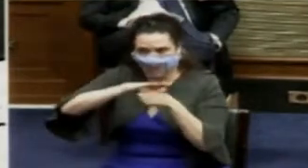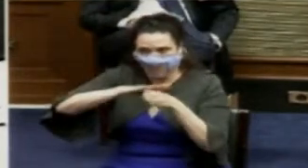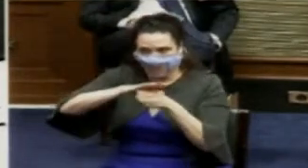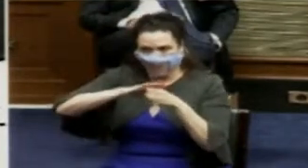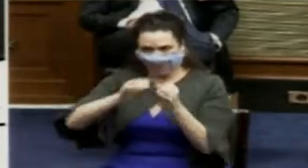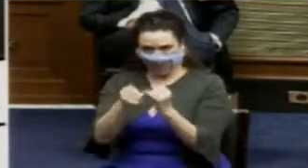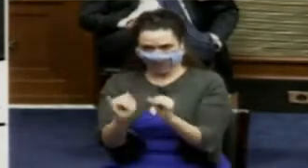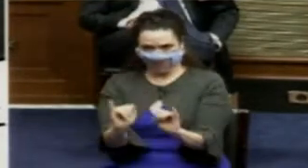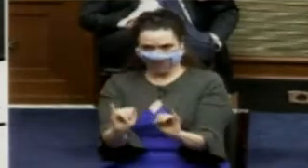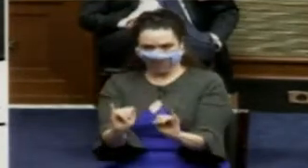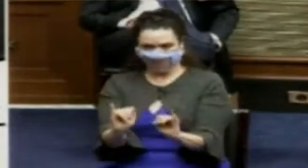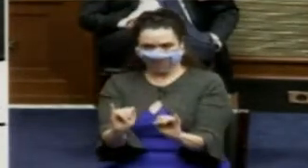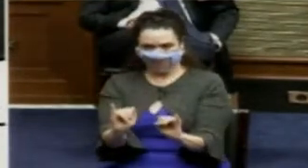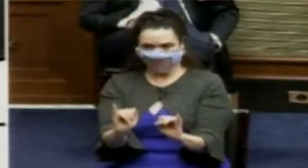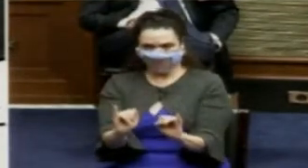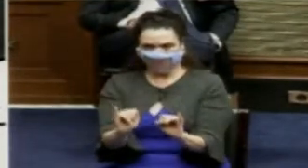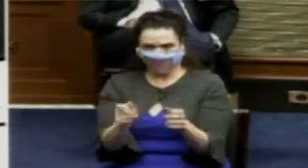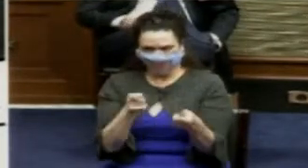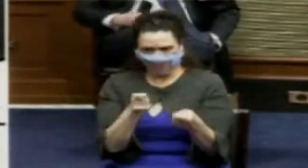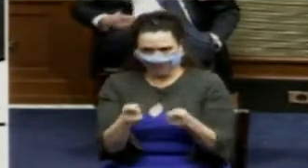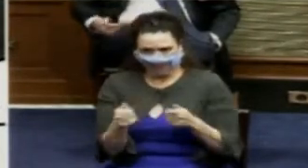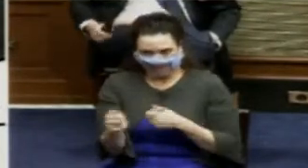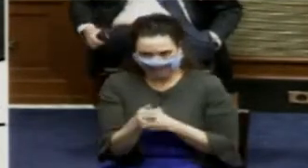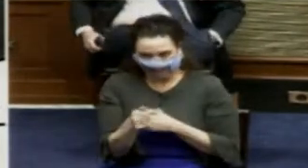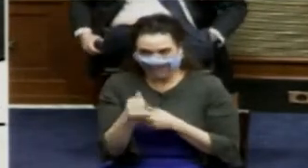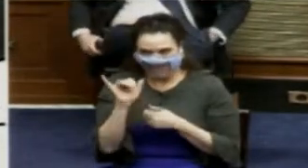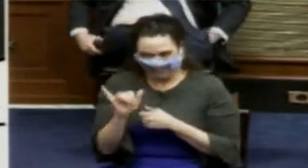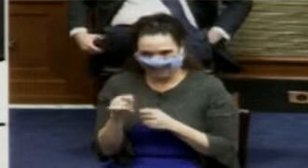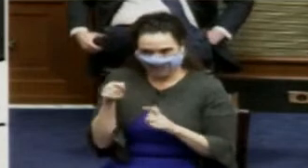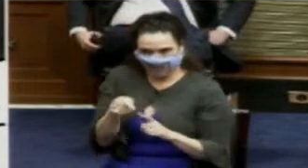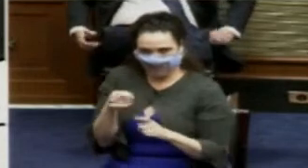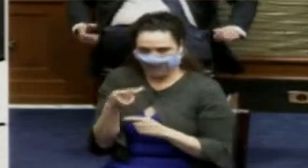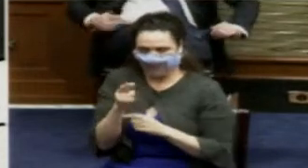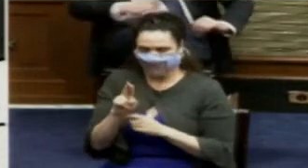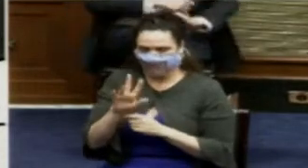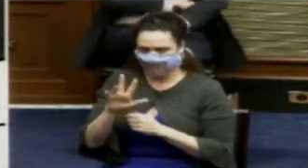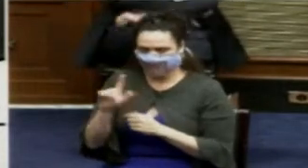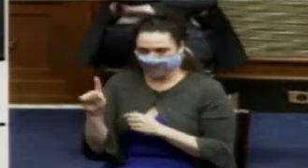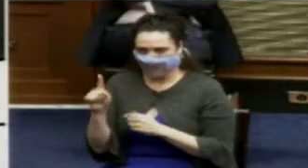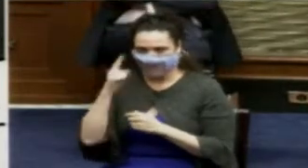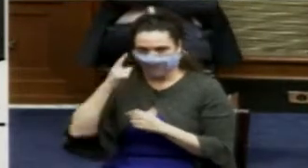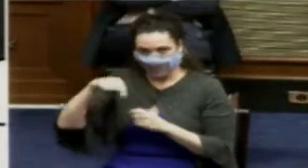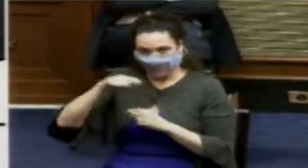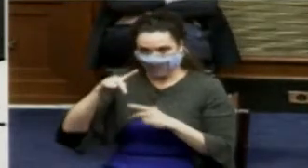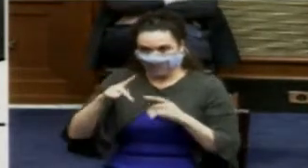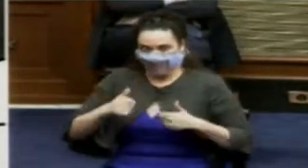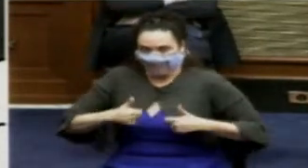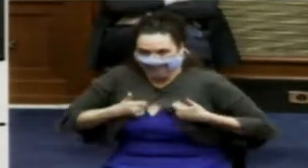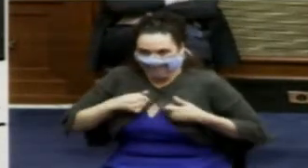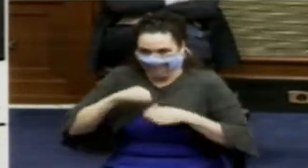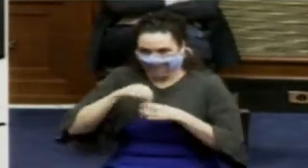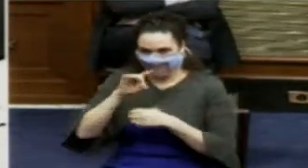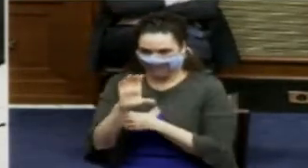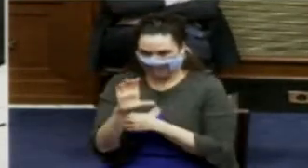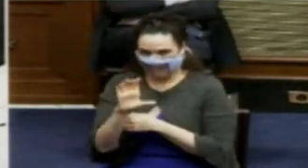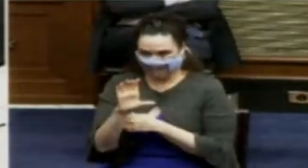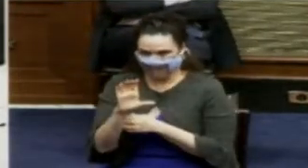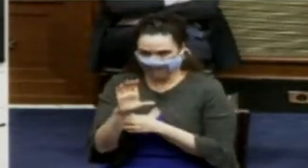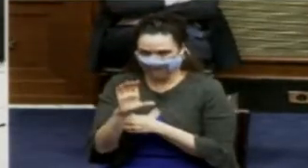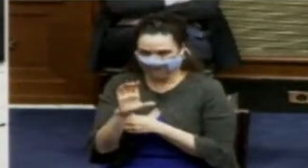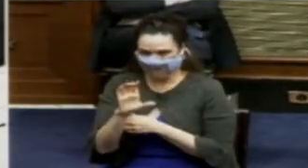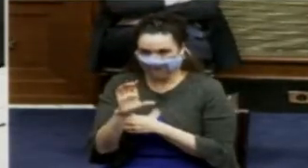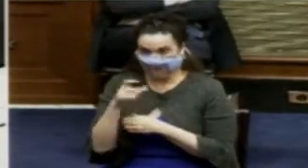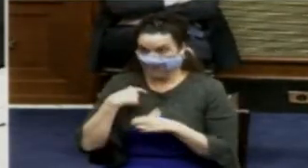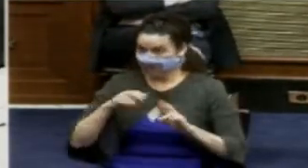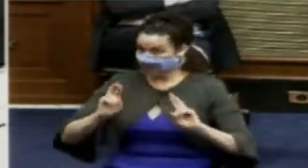And that is what H.R. 51 embodies for the residents of the District of Columbia. So we stand